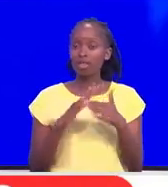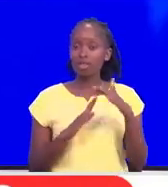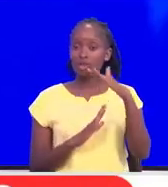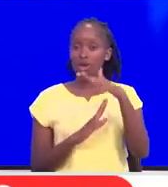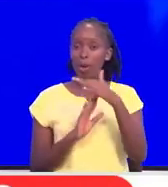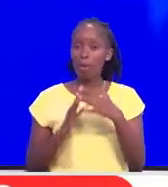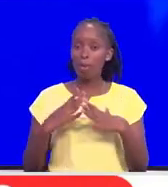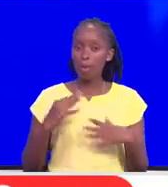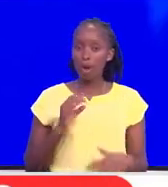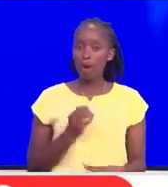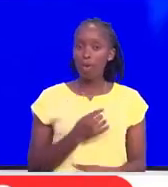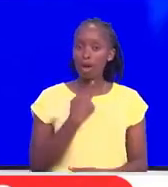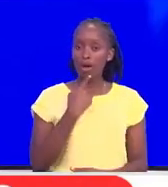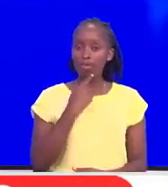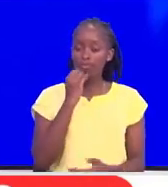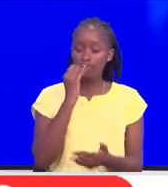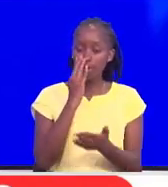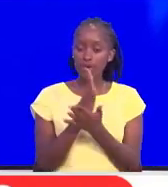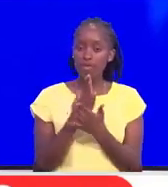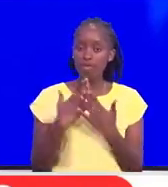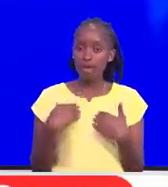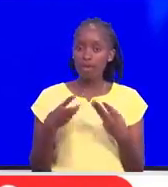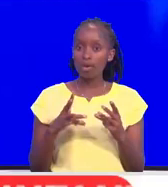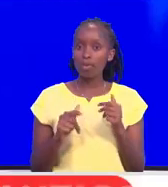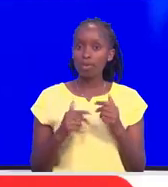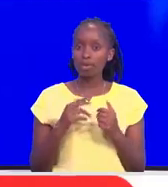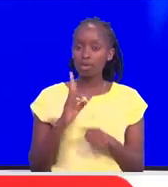there is an element and procedure that can be used or